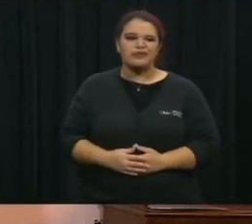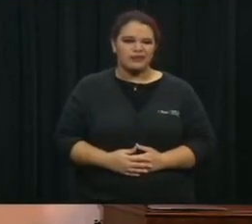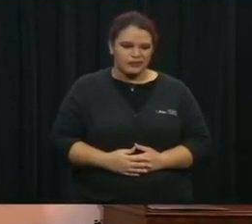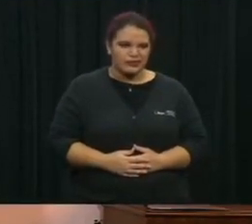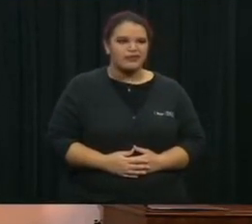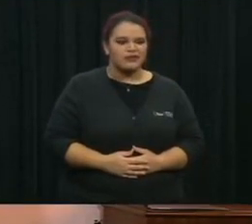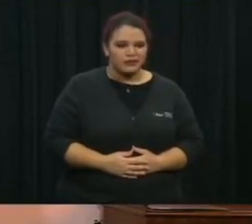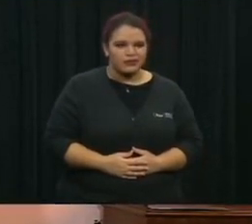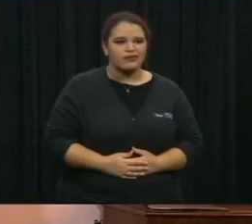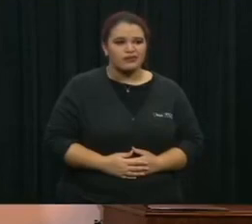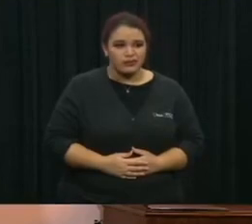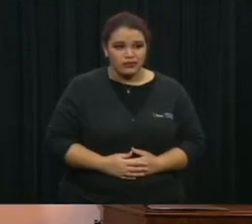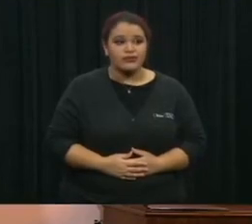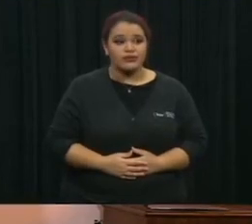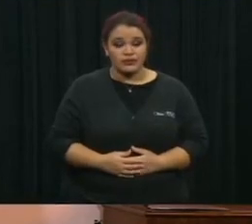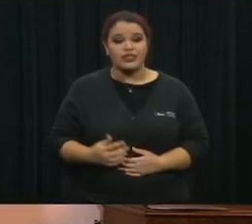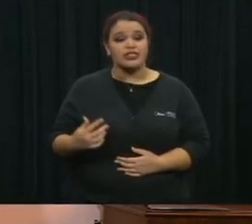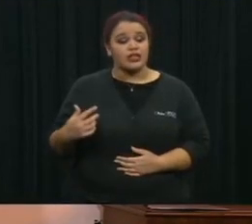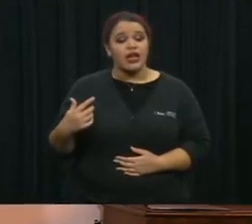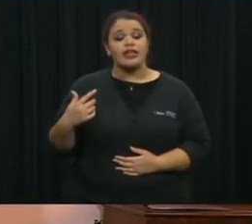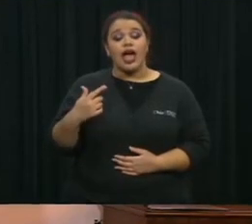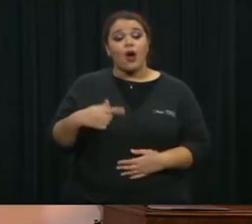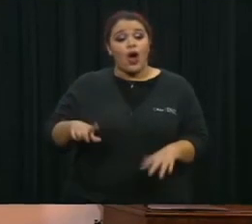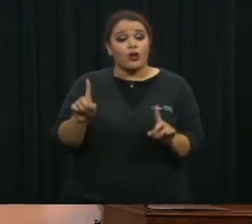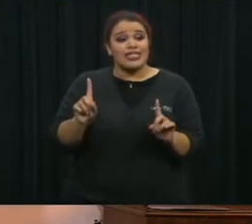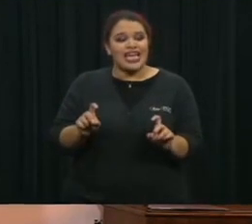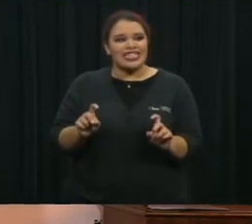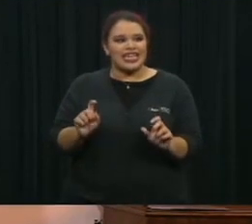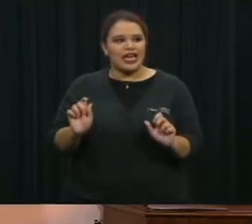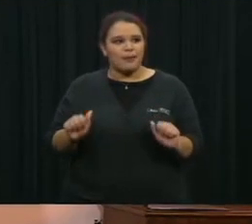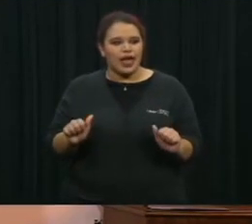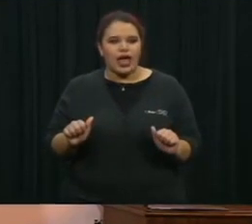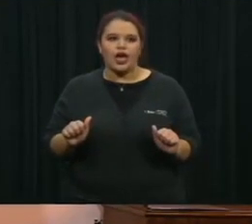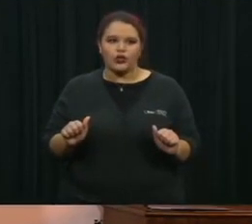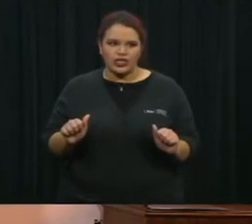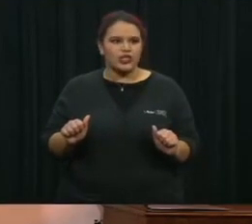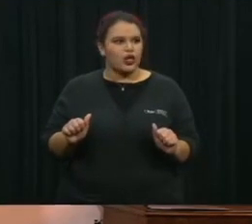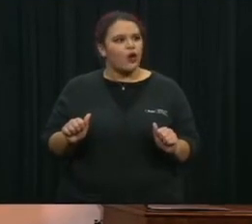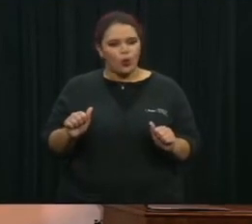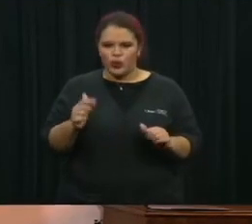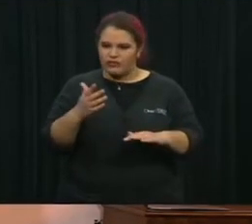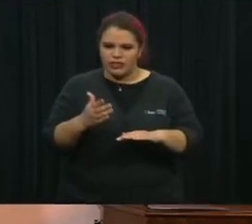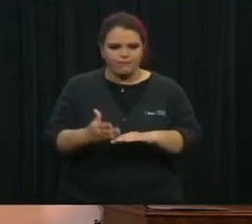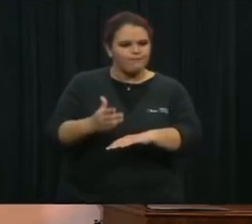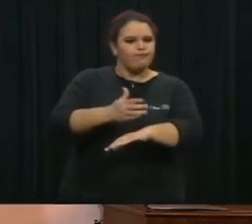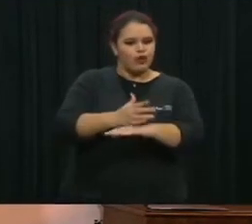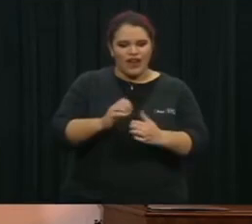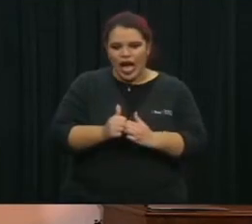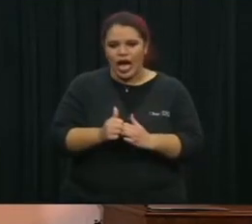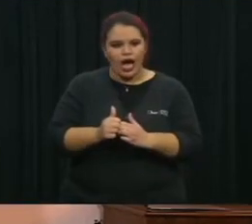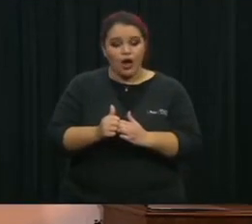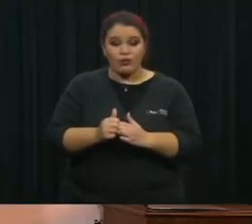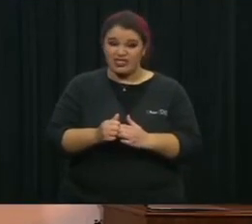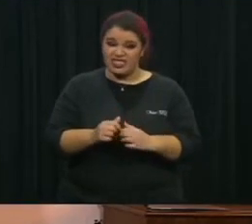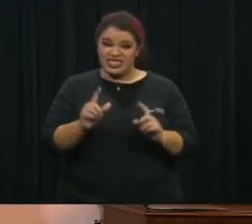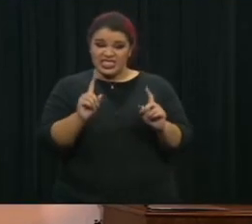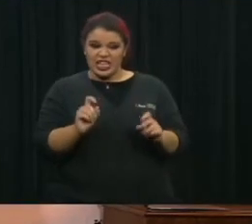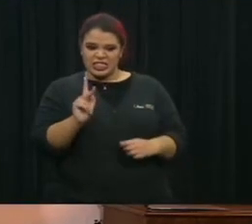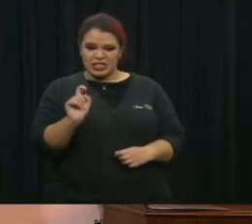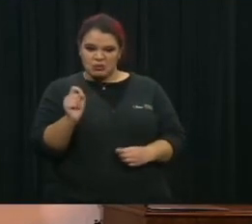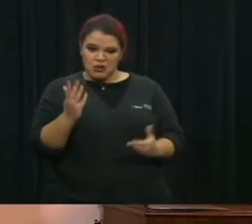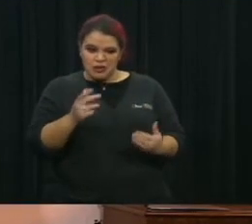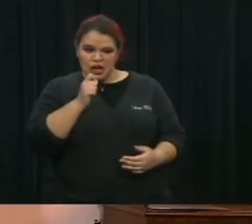take advantage. We have ramped up testing capability. We don't always have the test kits yet, but if that test is done and you want a